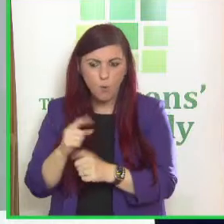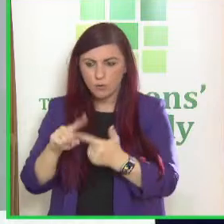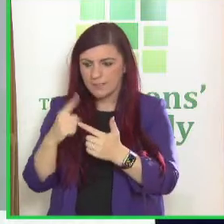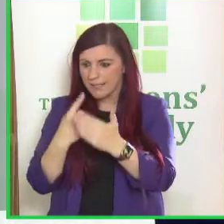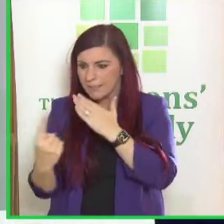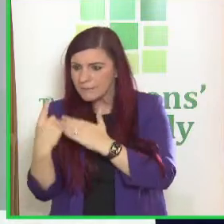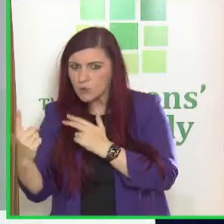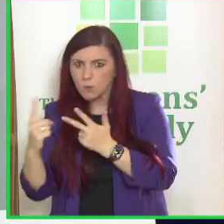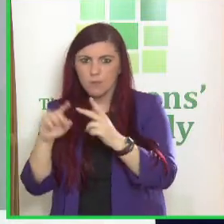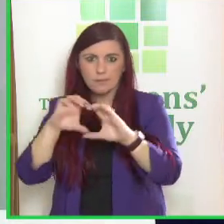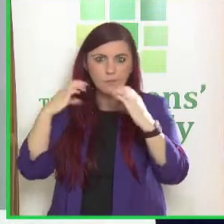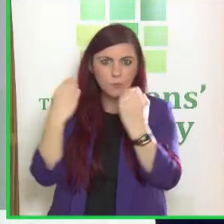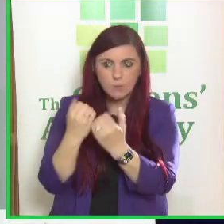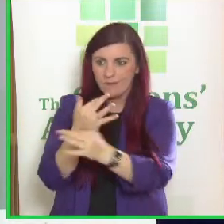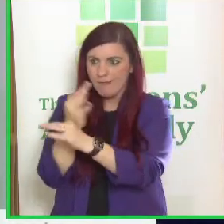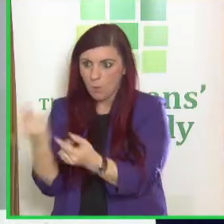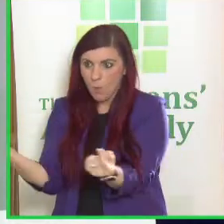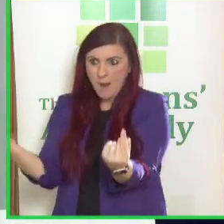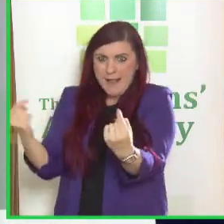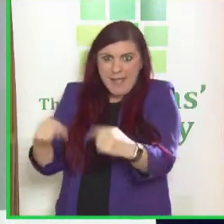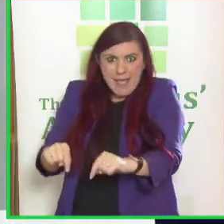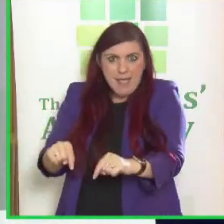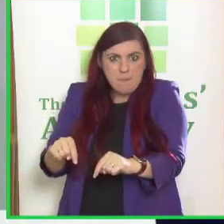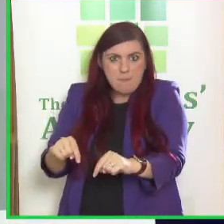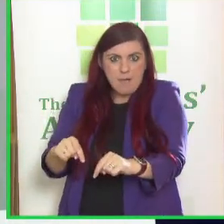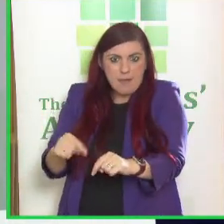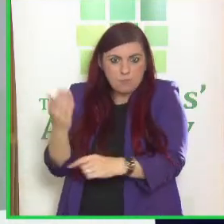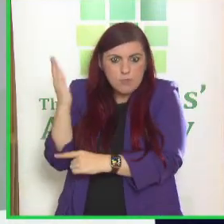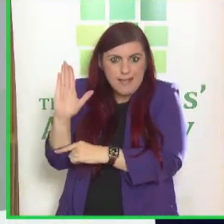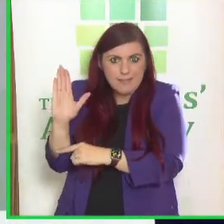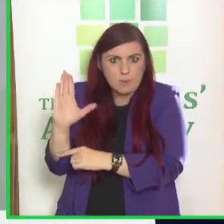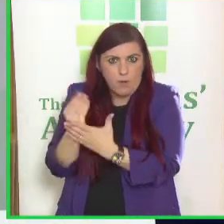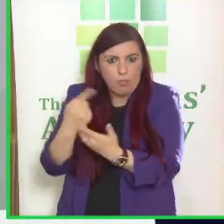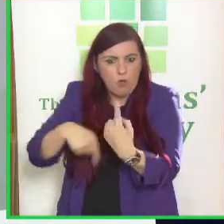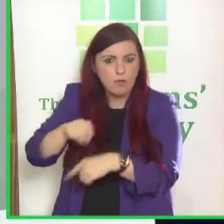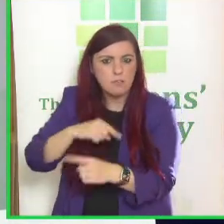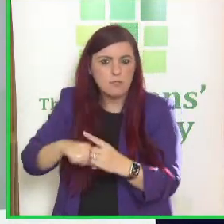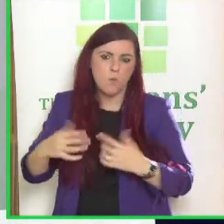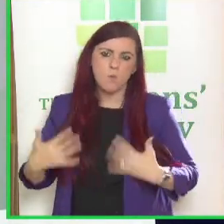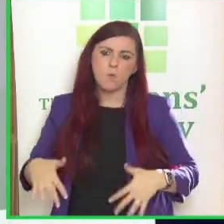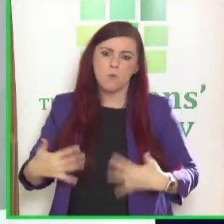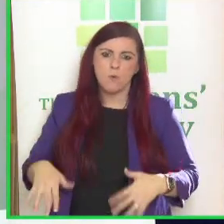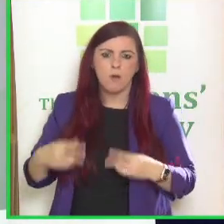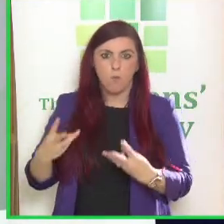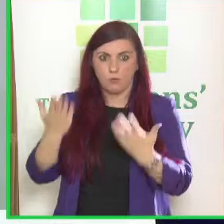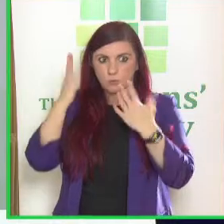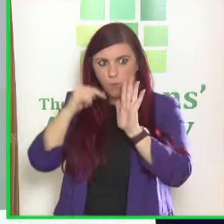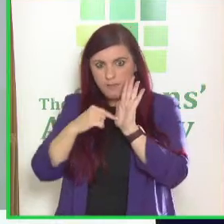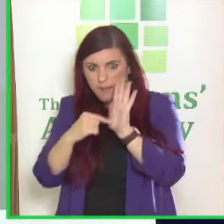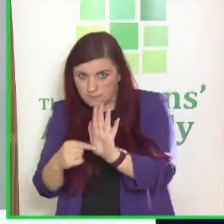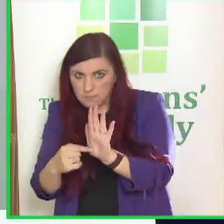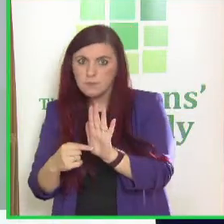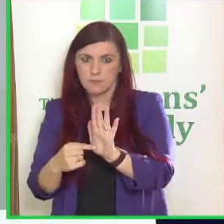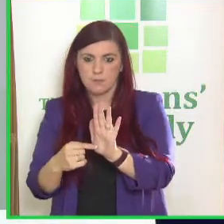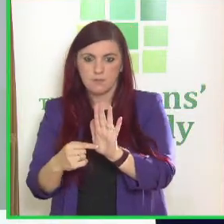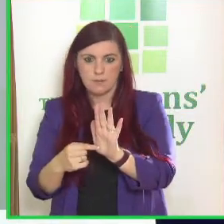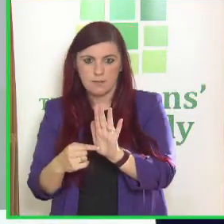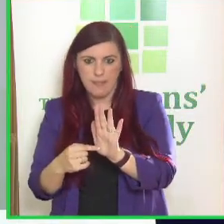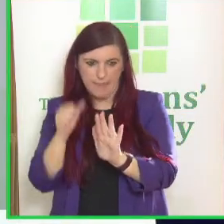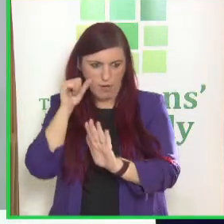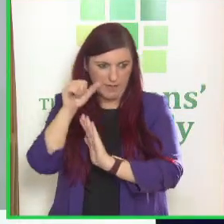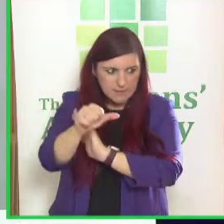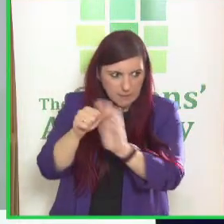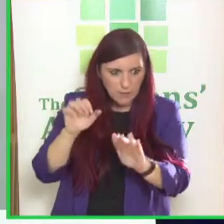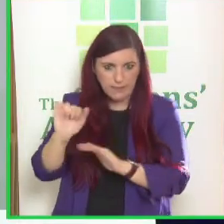who came in and spoke to us. So Volume 2 represents great depth in all of the people who presented to the Assembly and their experiences and